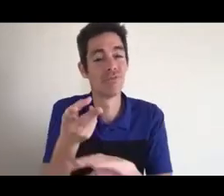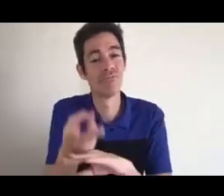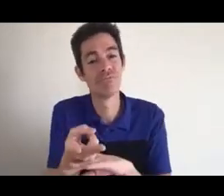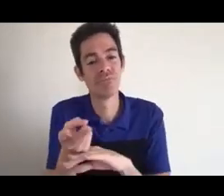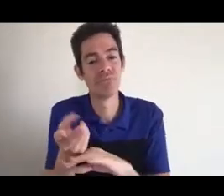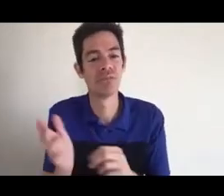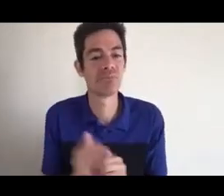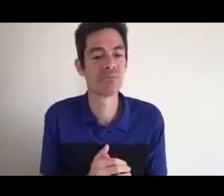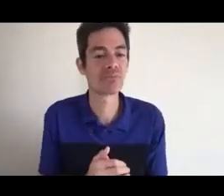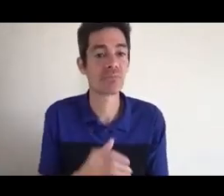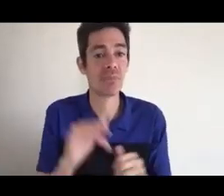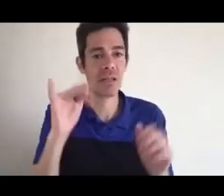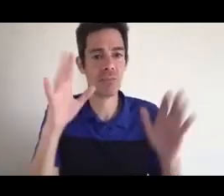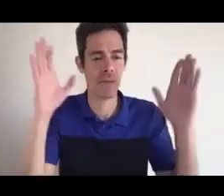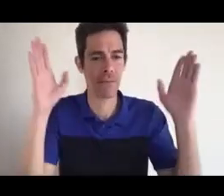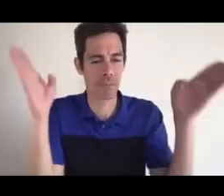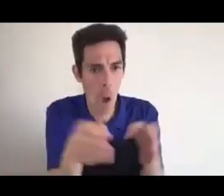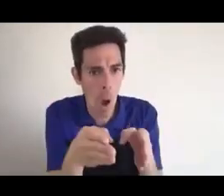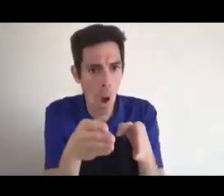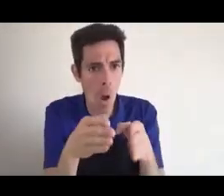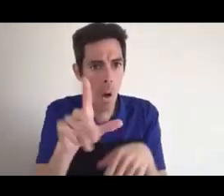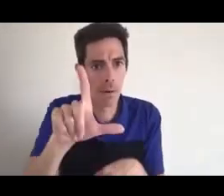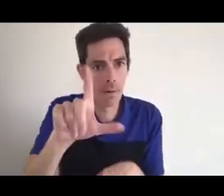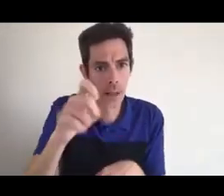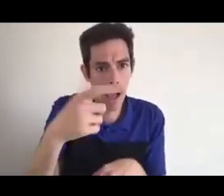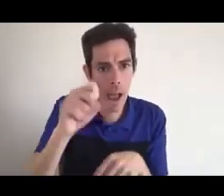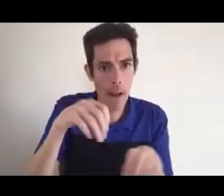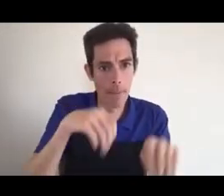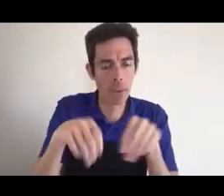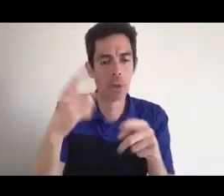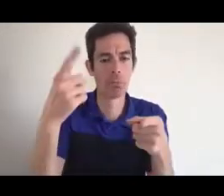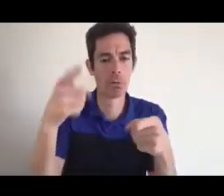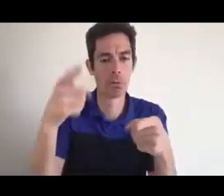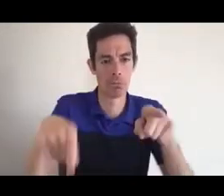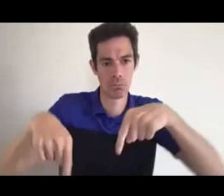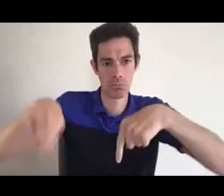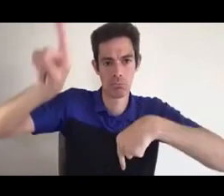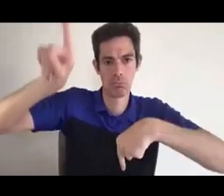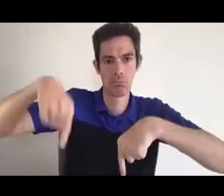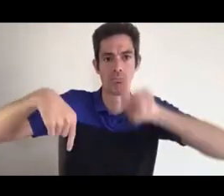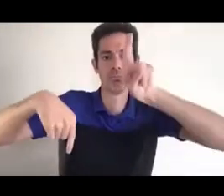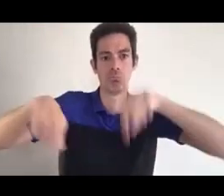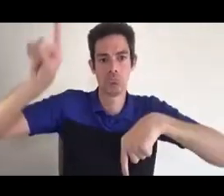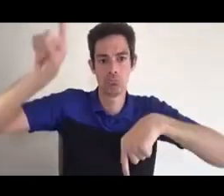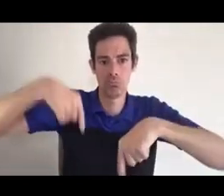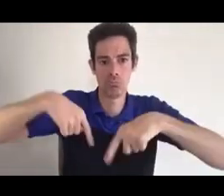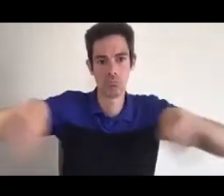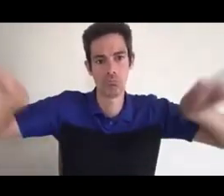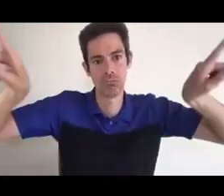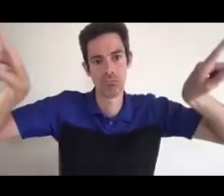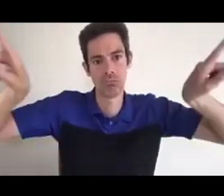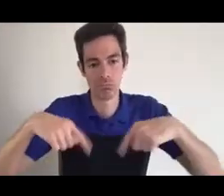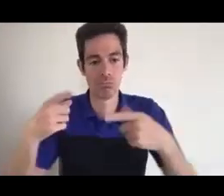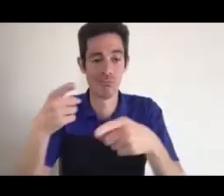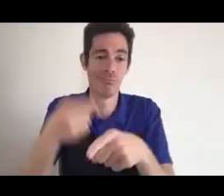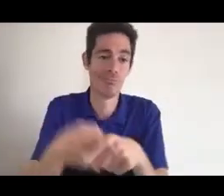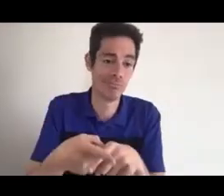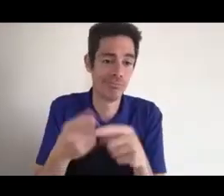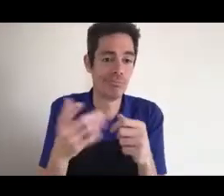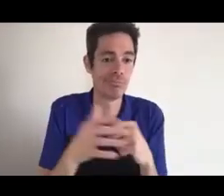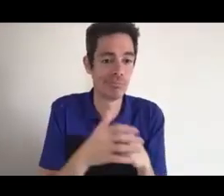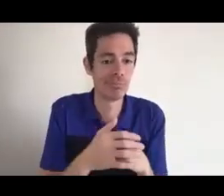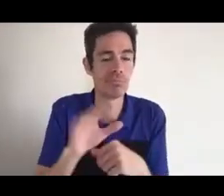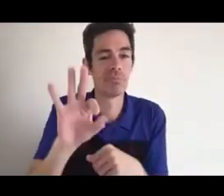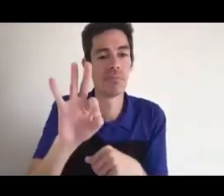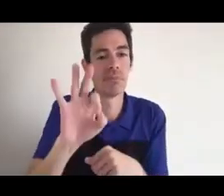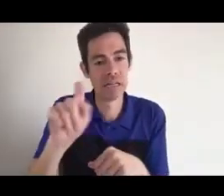flip. So laying down. So again, if you want to specifically focus on the legs, you might want to do them